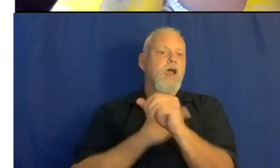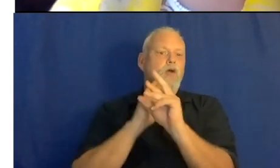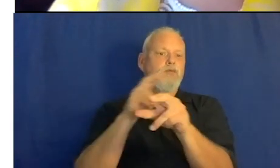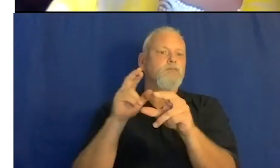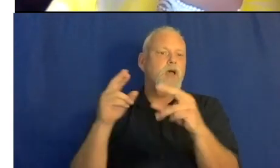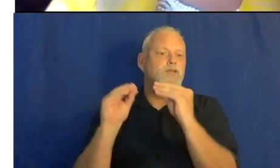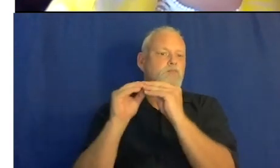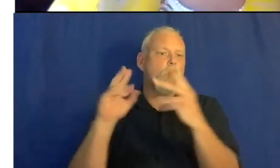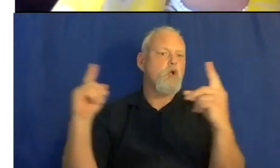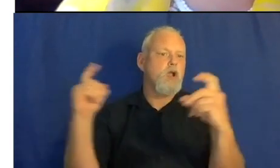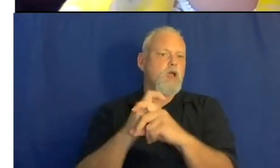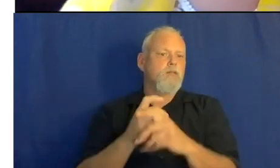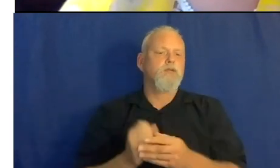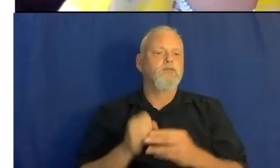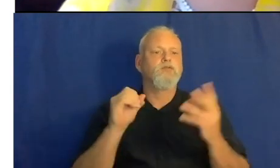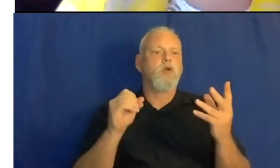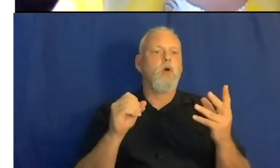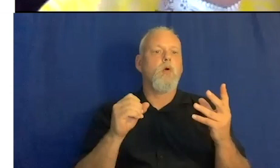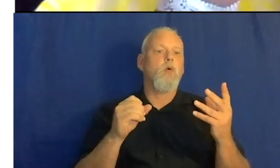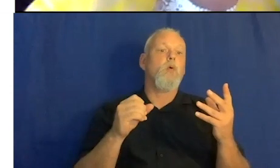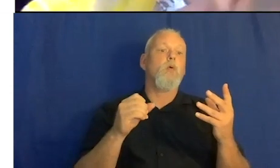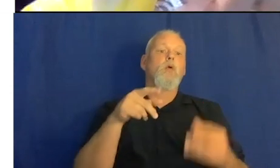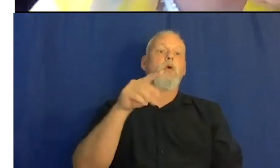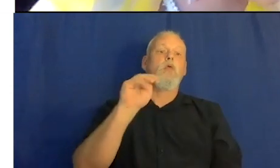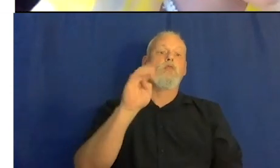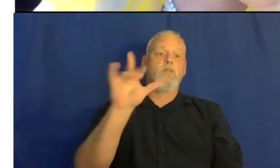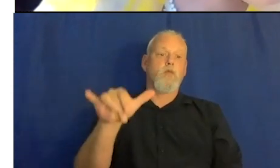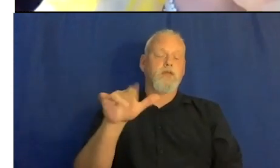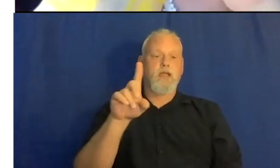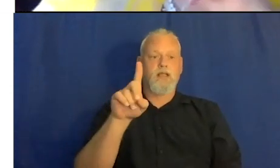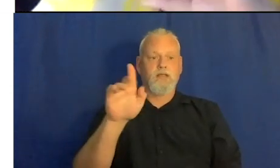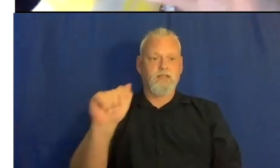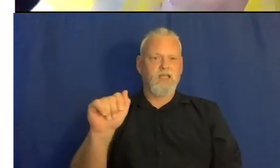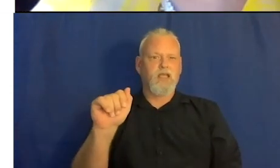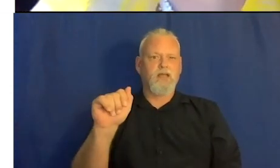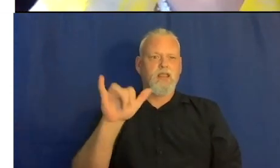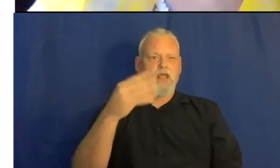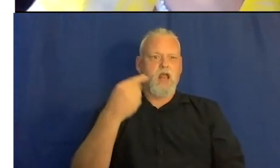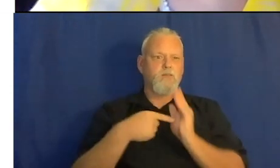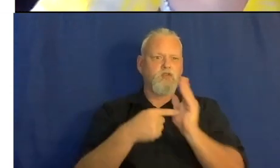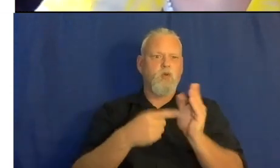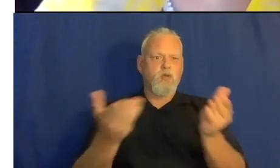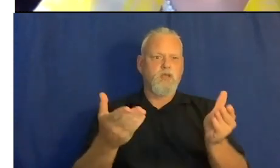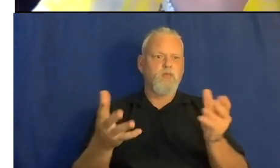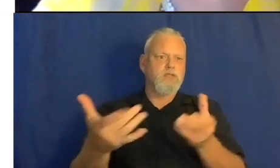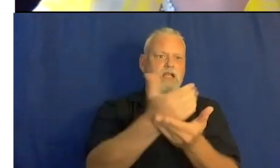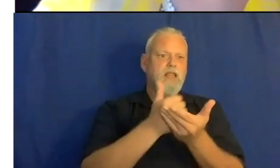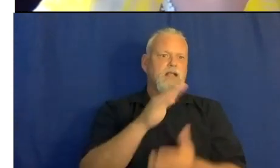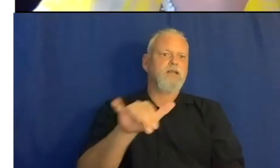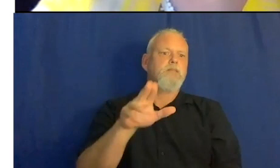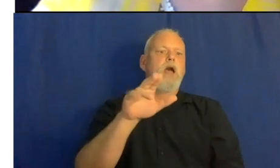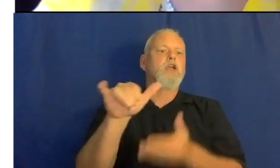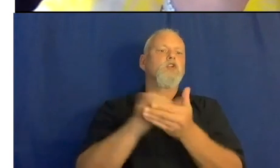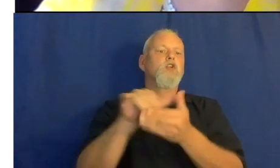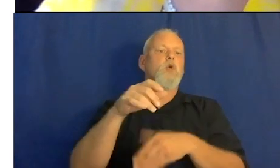crisis. So the provisional mortality data, this data that I'm showing you here, it was collected by the New York Times, and it